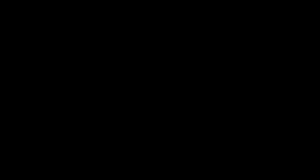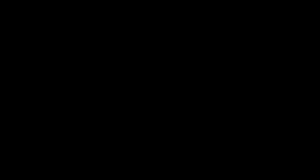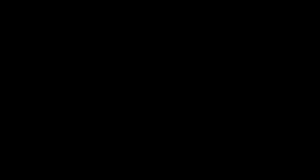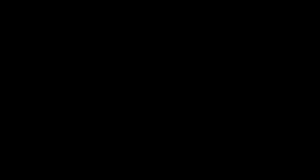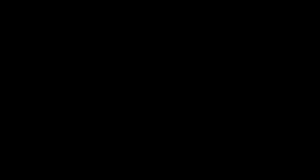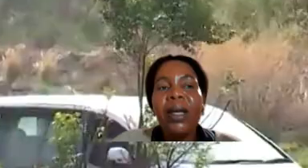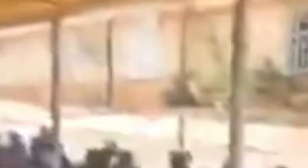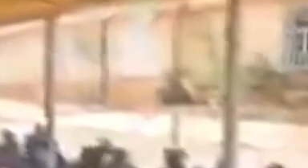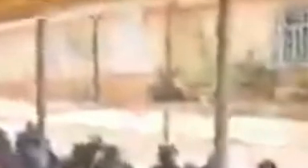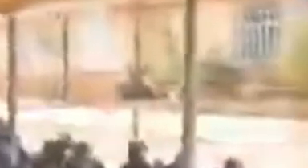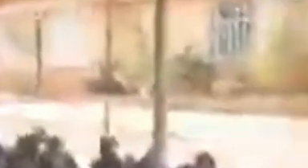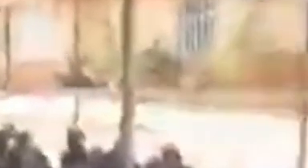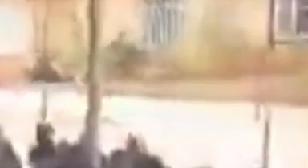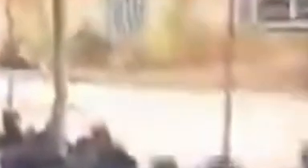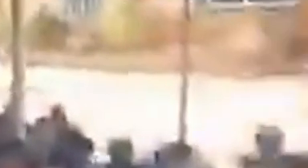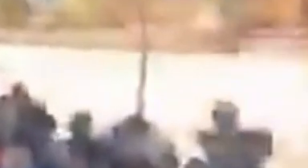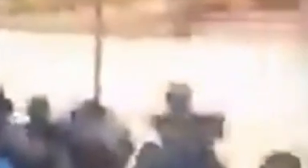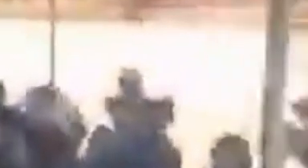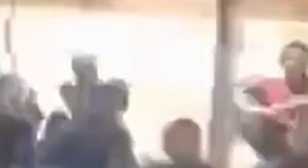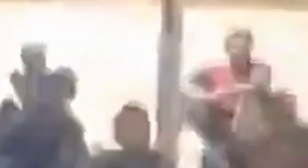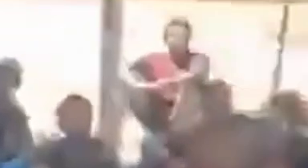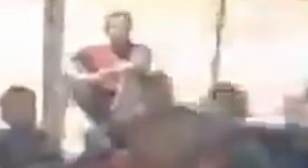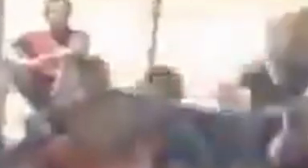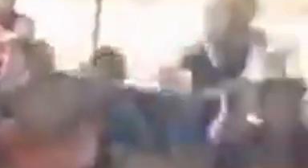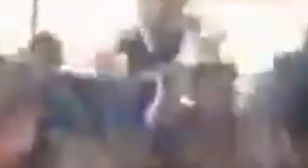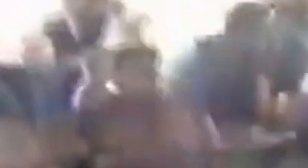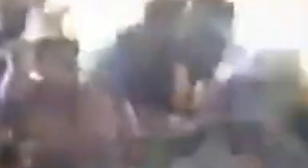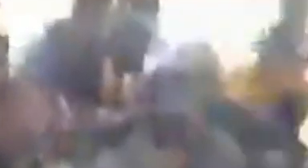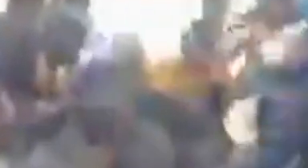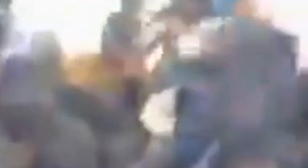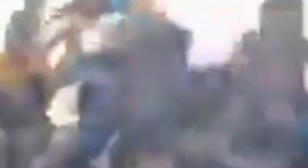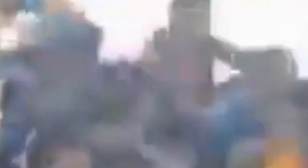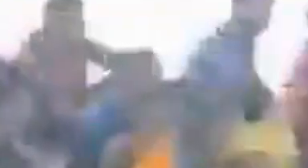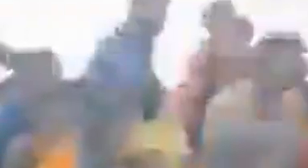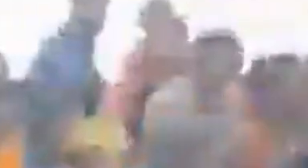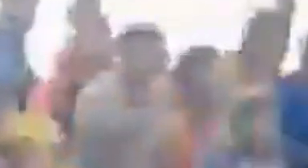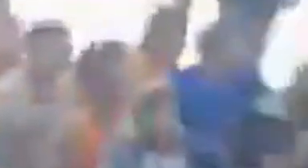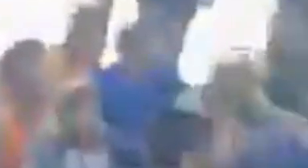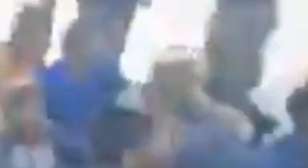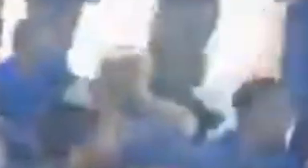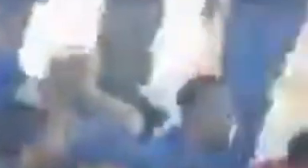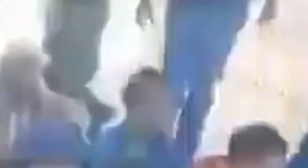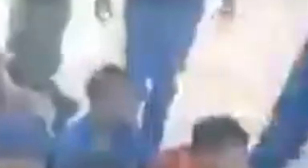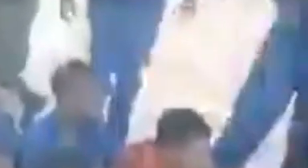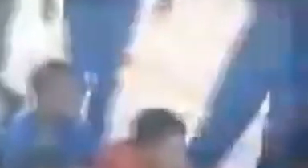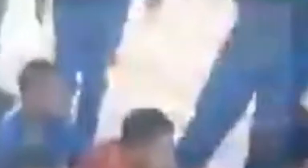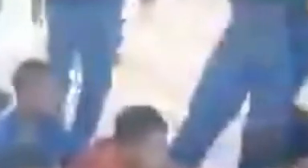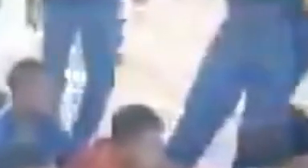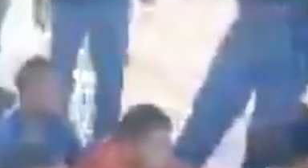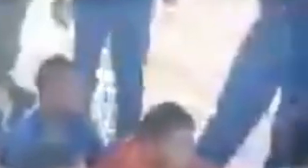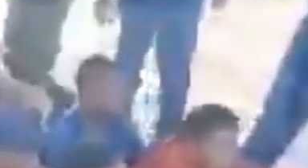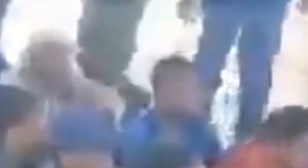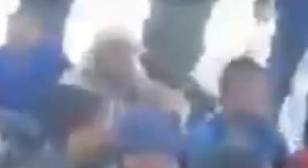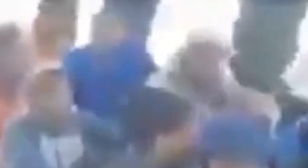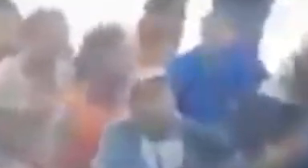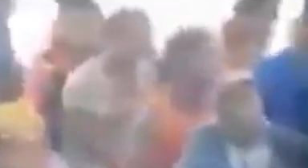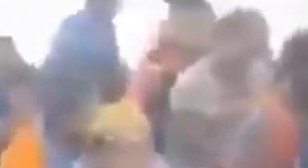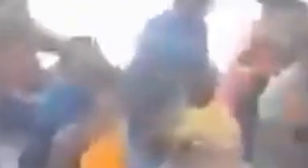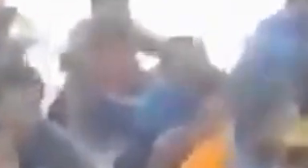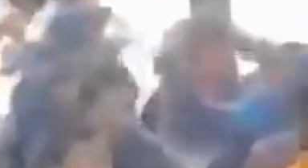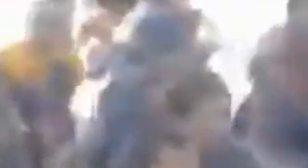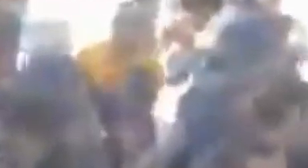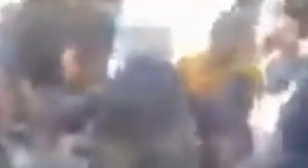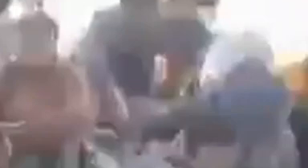are illegal miners. This video, here is all of these 1,000 illegal miners. Only four of